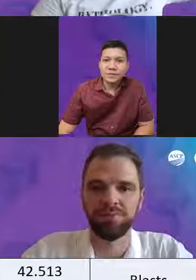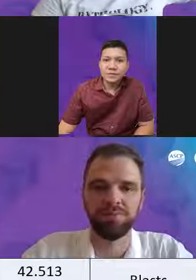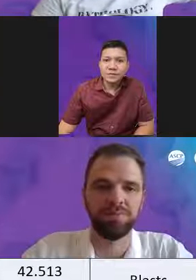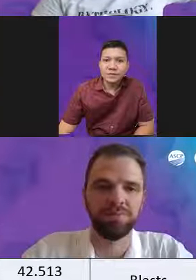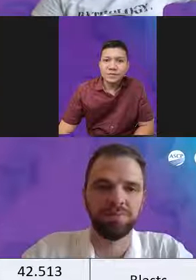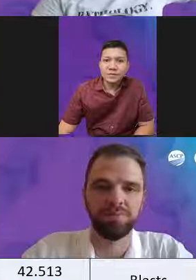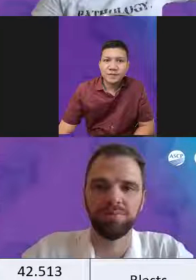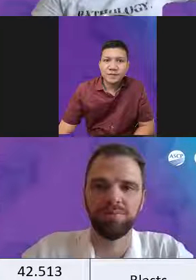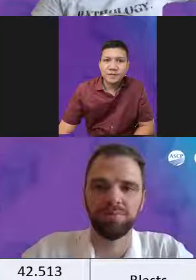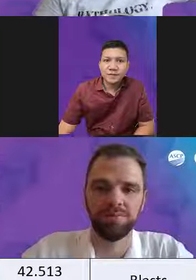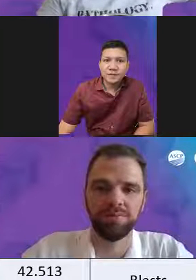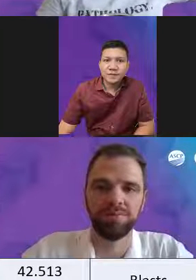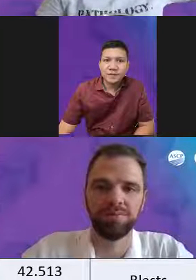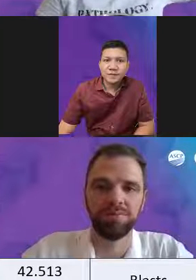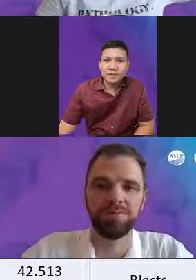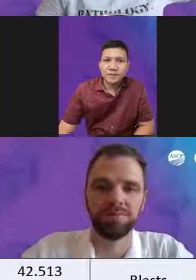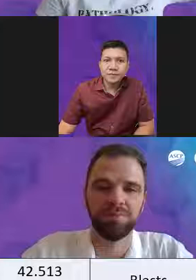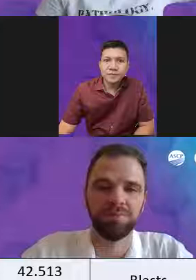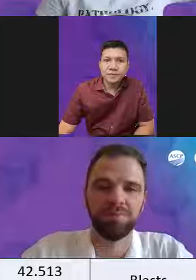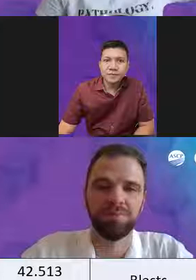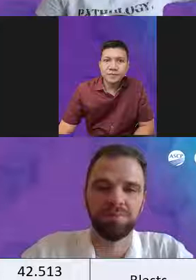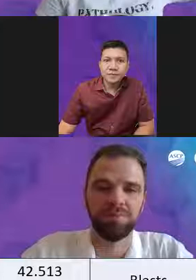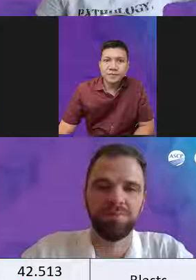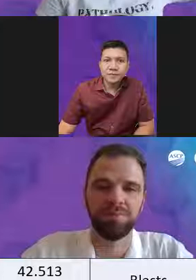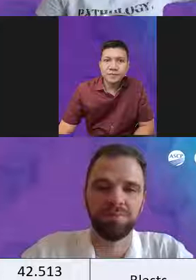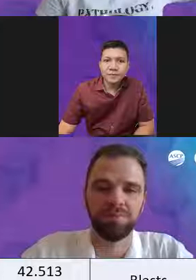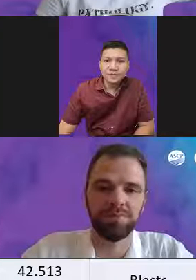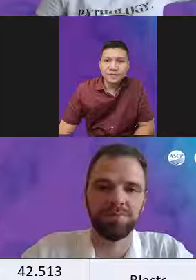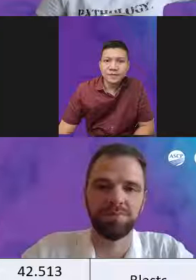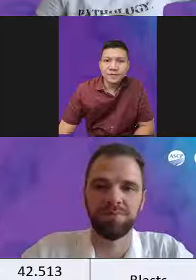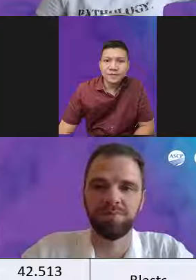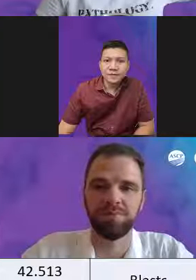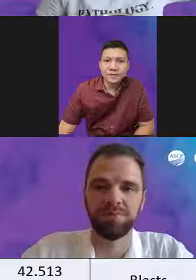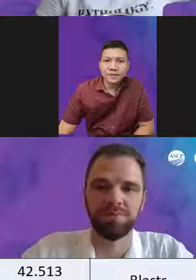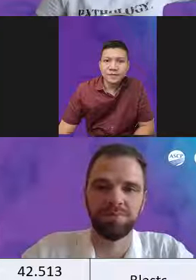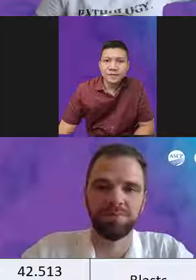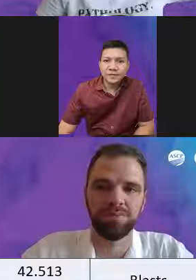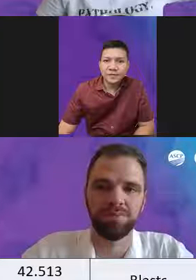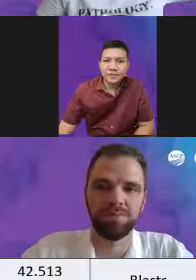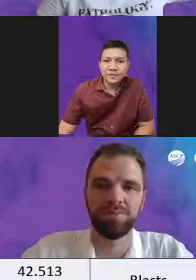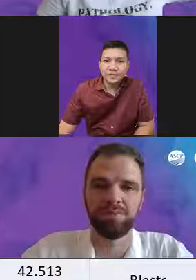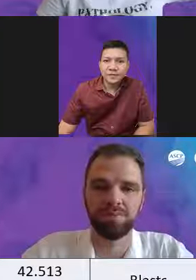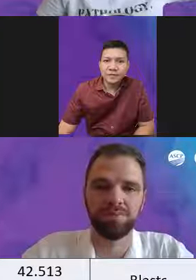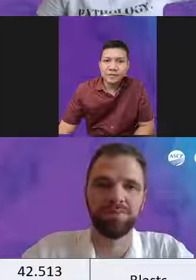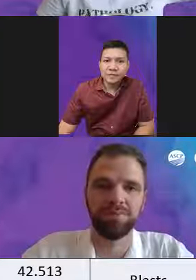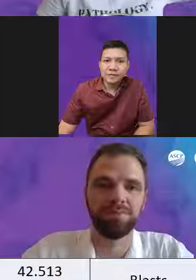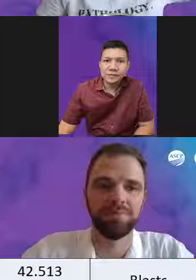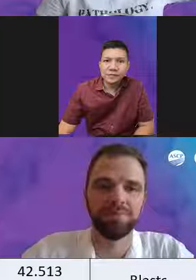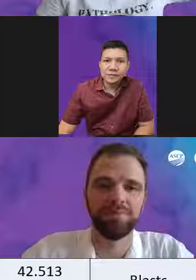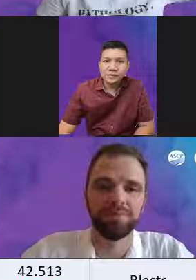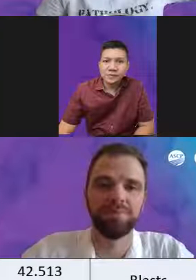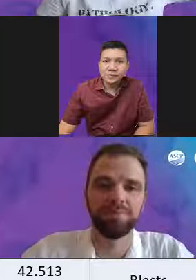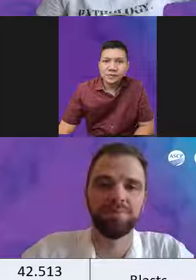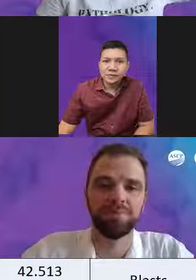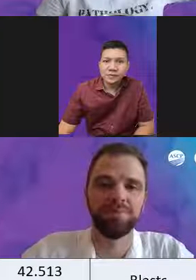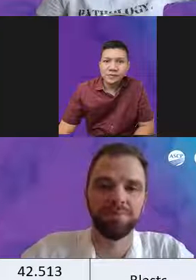have made it on the board. So they are number four. UMass came in with a vengeance, like we said. They didn't play last week, but